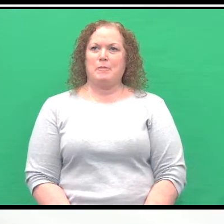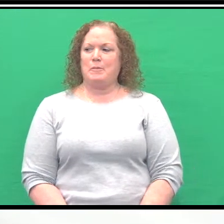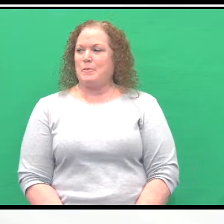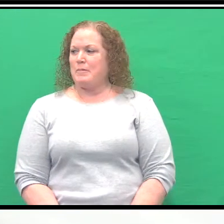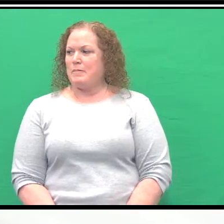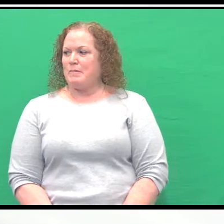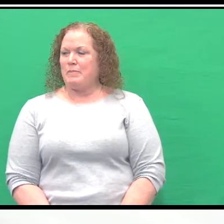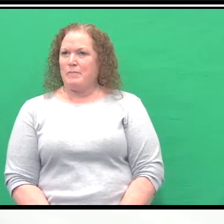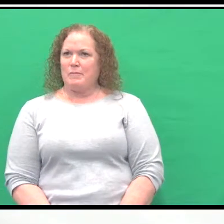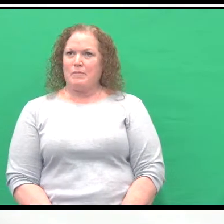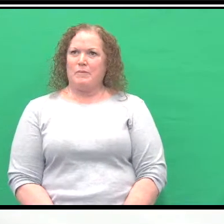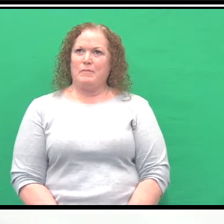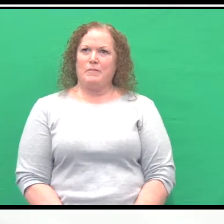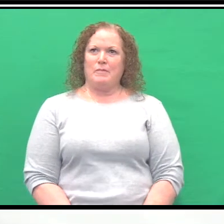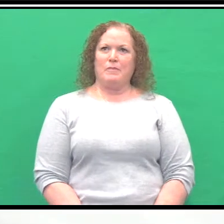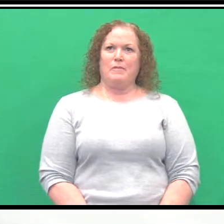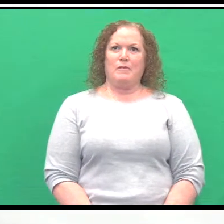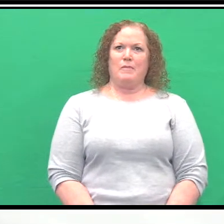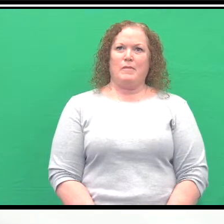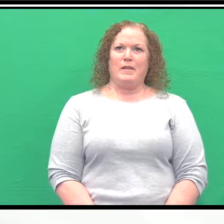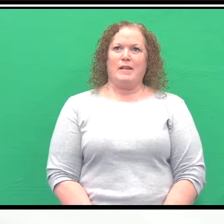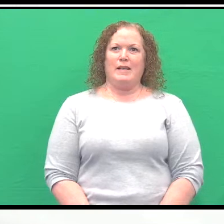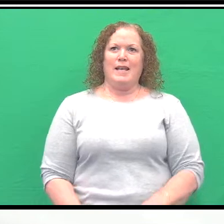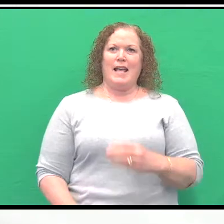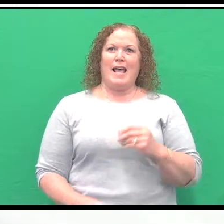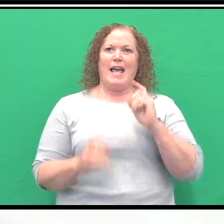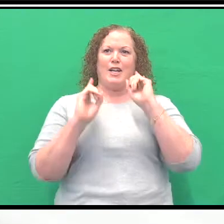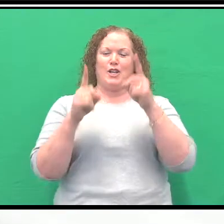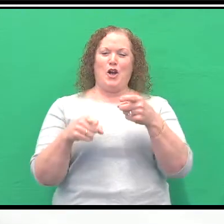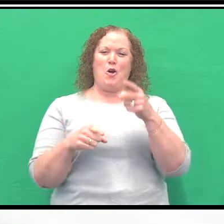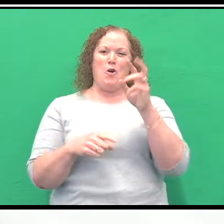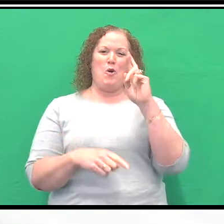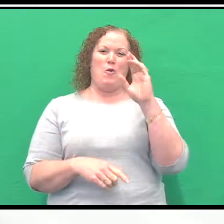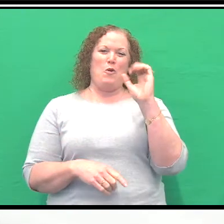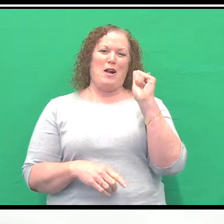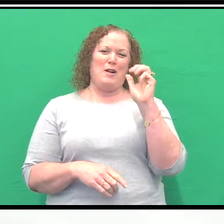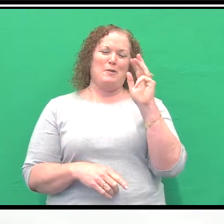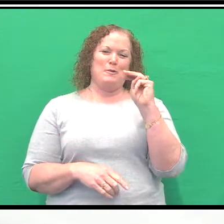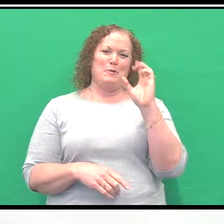And then I'll just finish with Go Rams. Thank you.